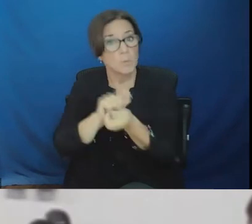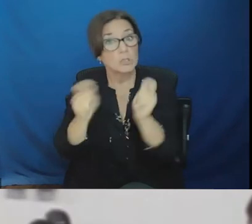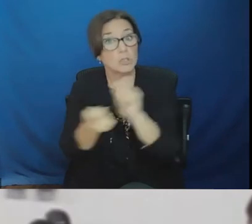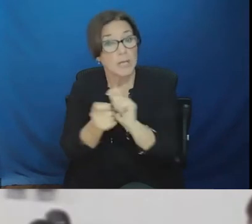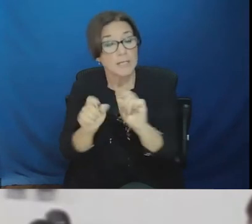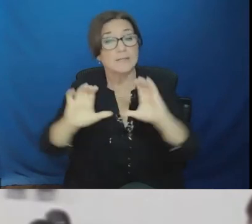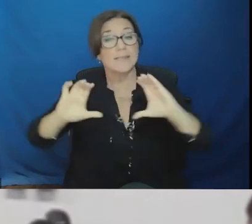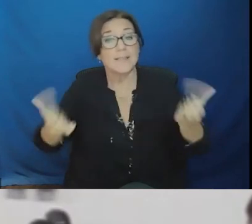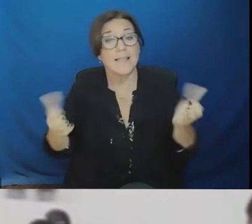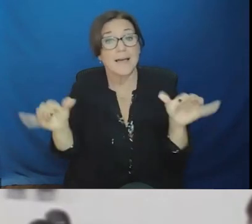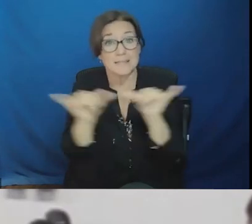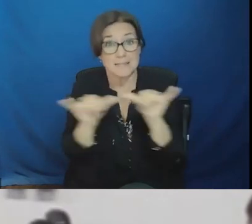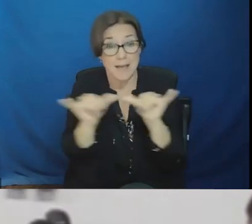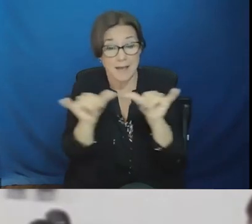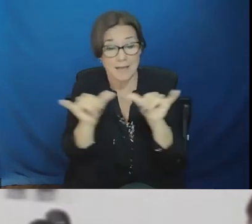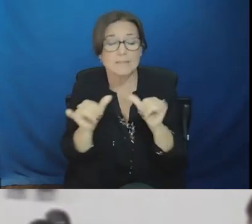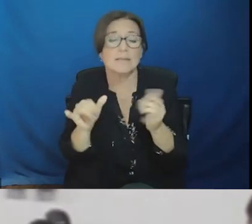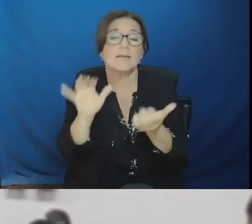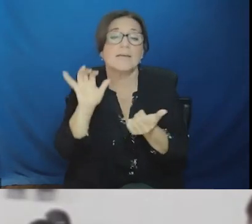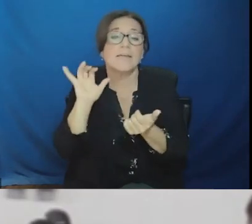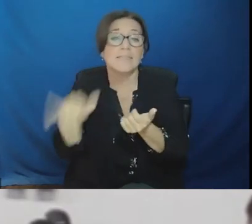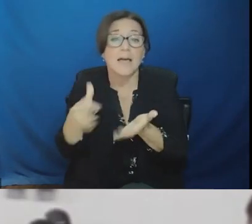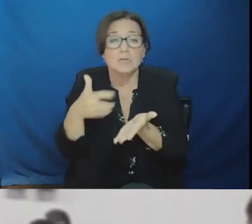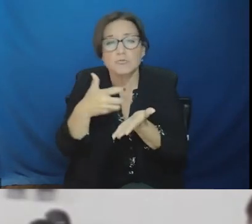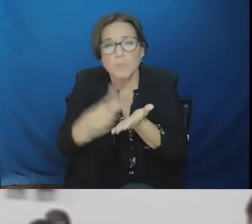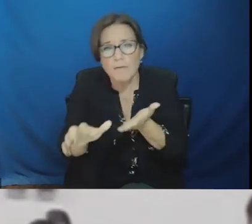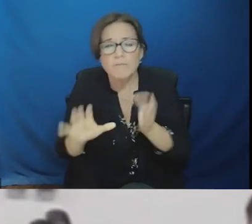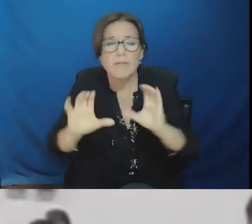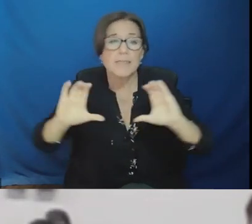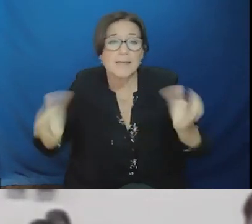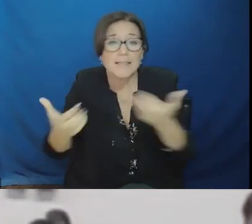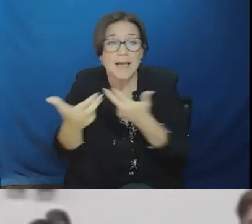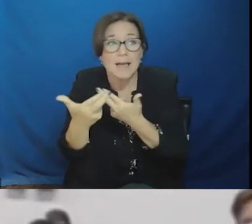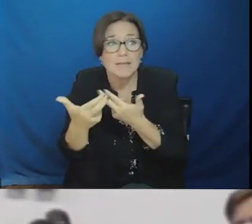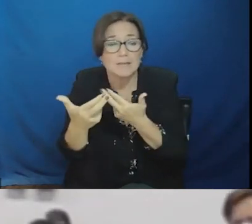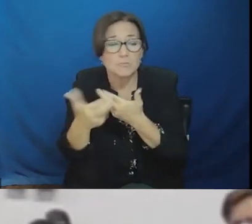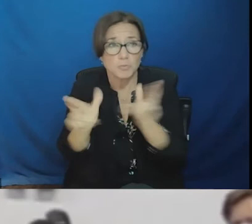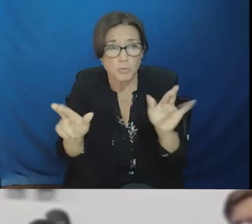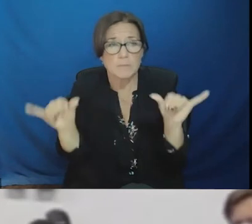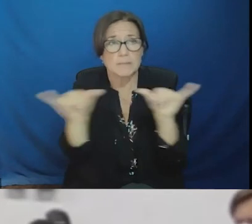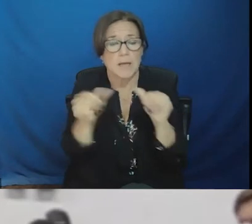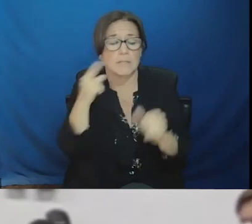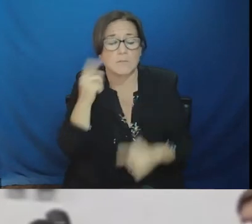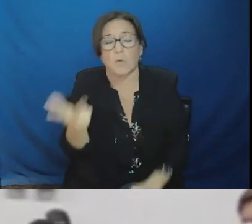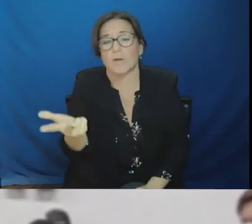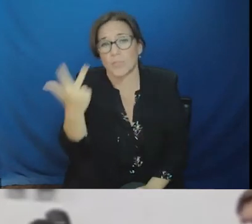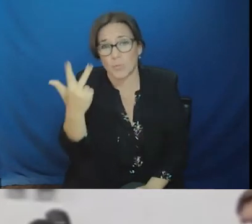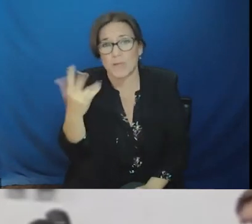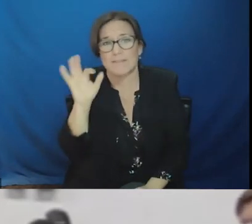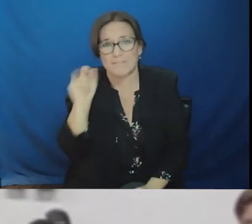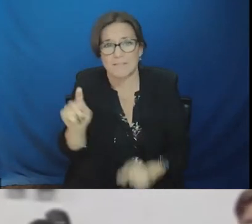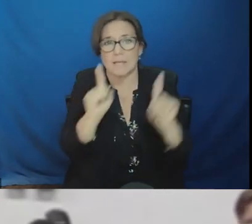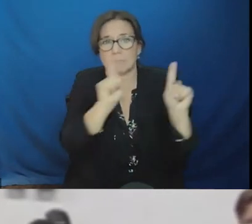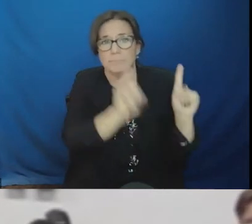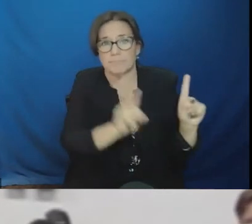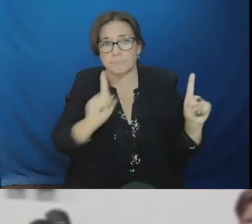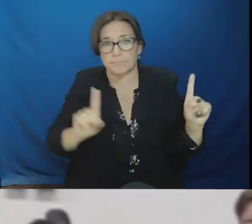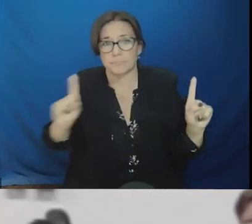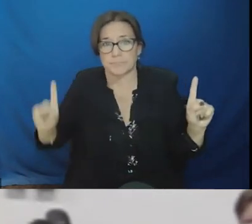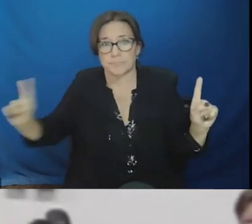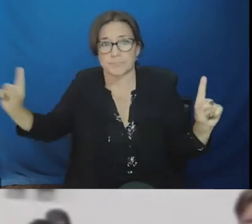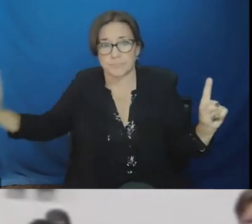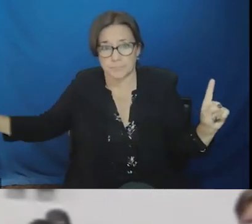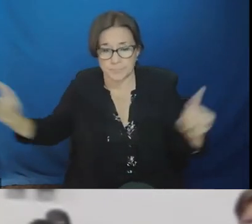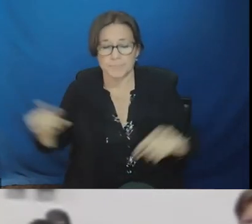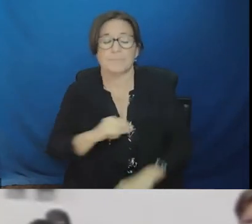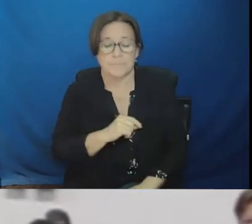it has roughly the class size that we would need to have a 3 feet distancing in our classroom spaces on average. And when we did that,